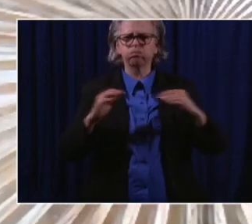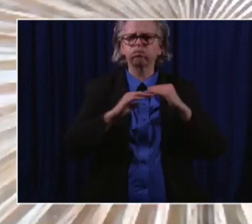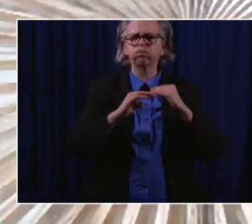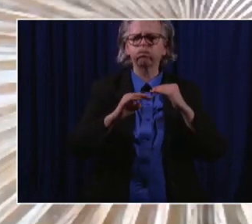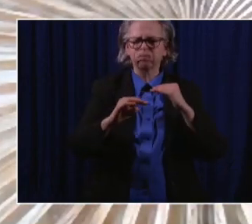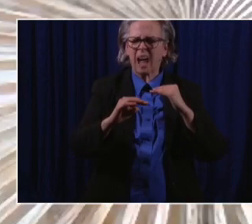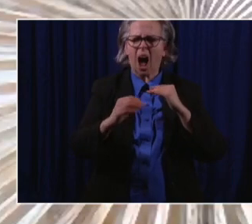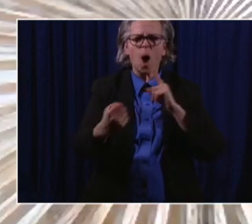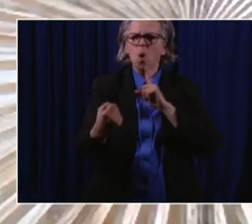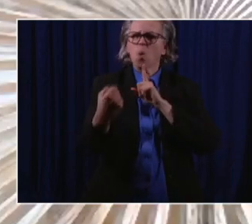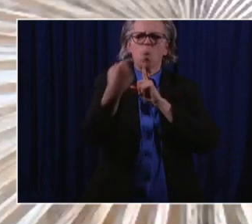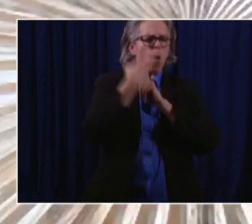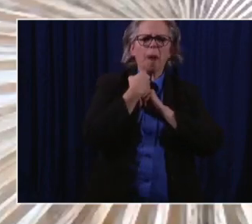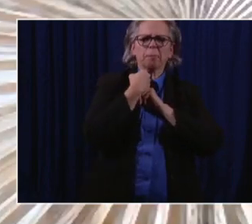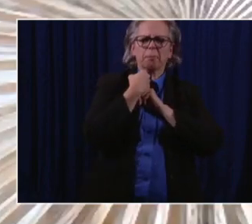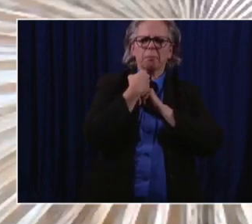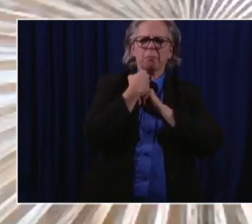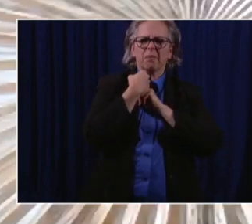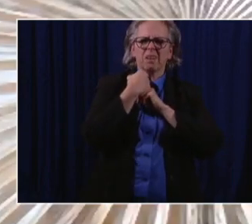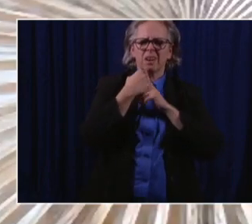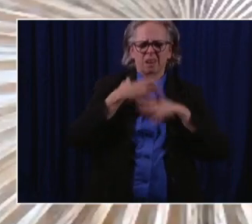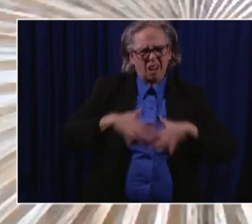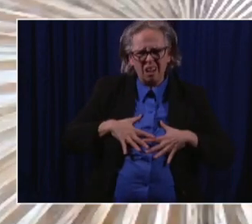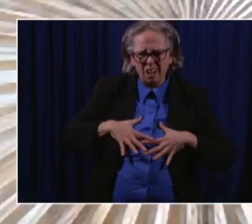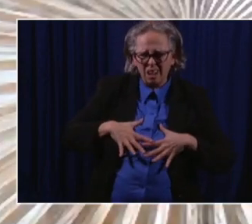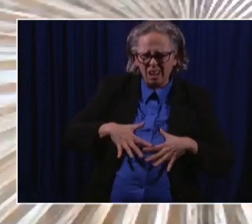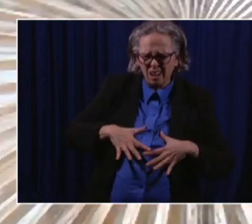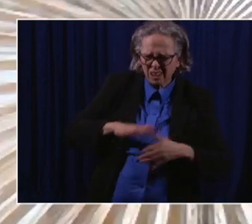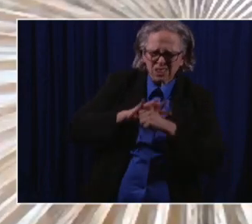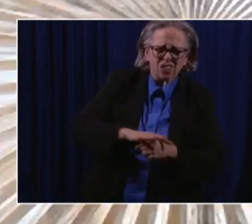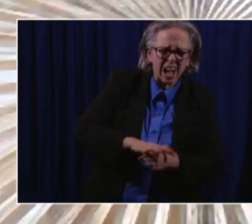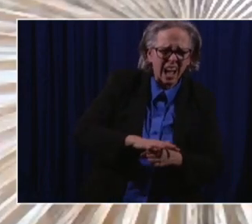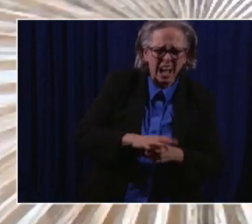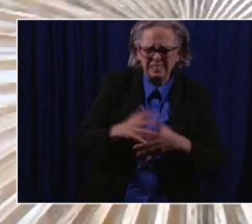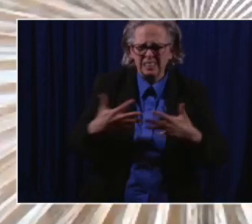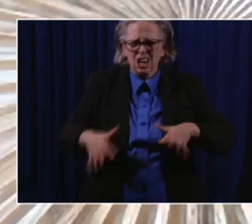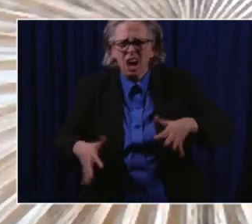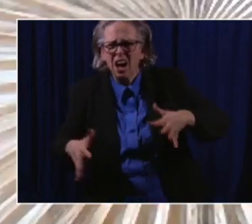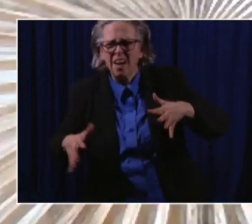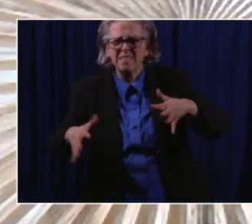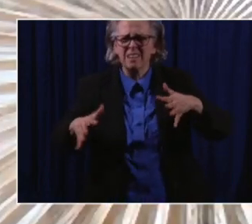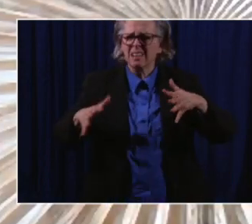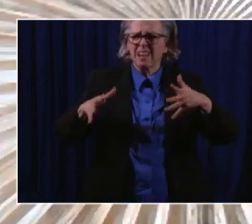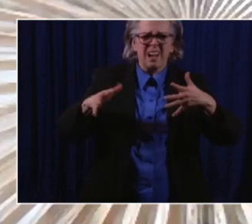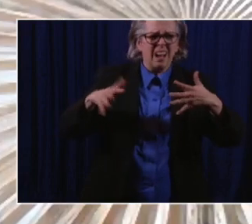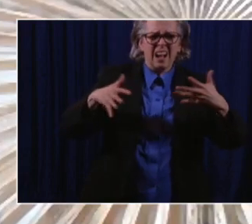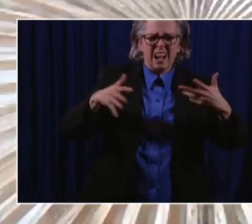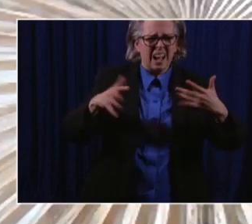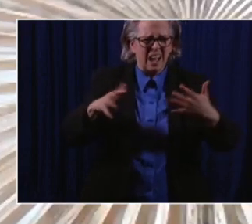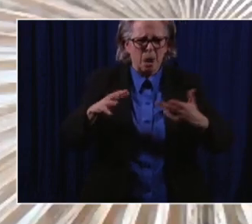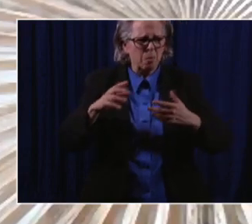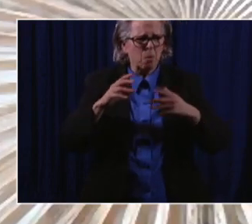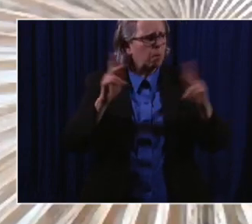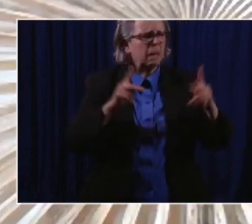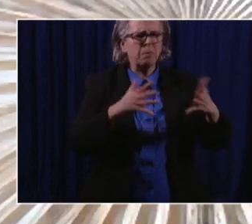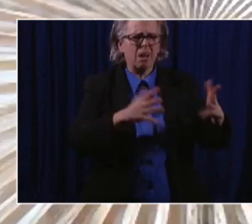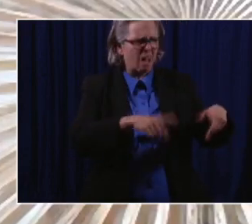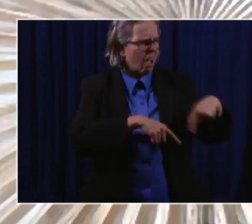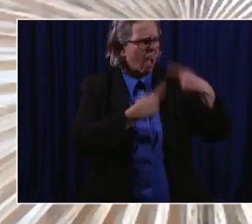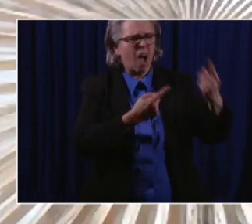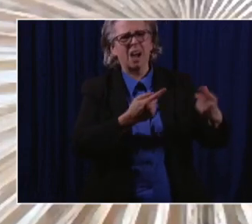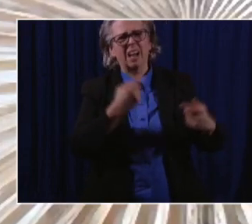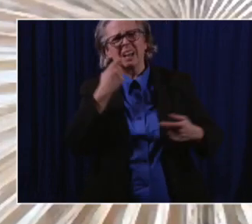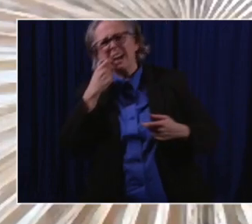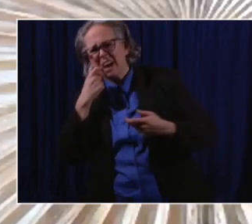of stress and anxiety. And then those who frequently or may struggle with a condition, a mental